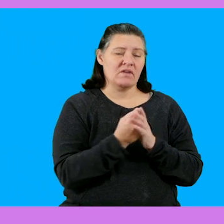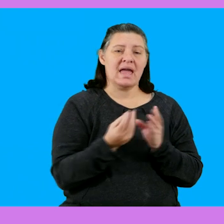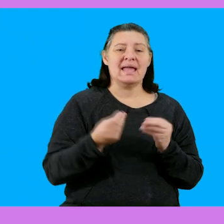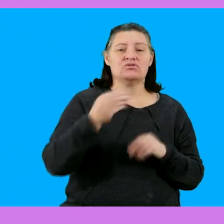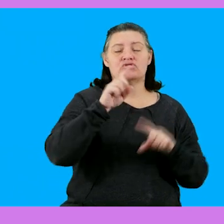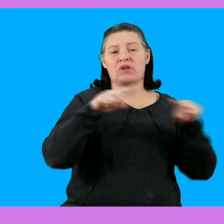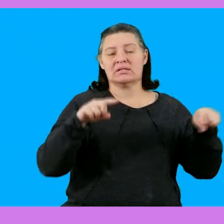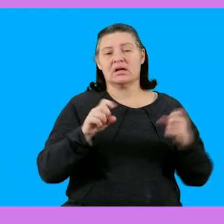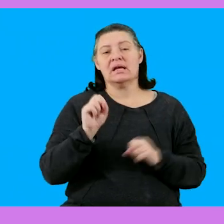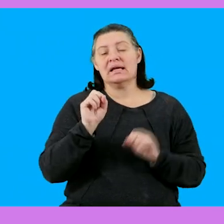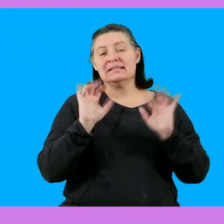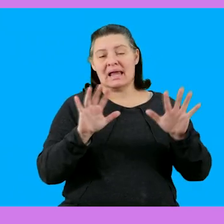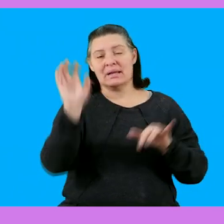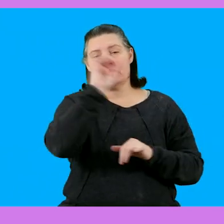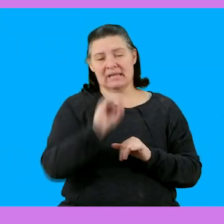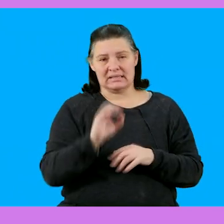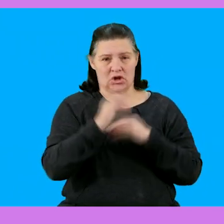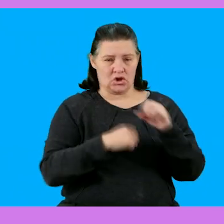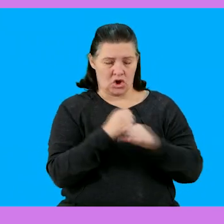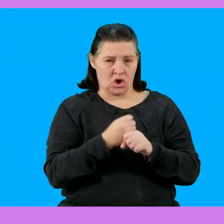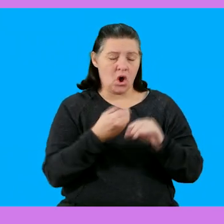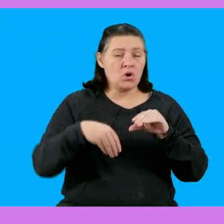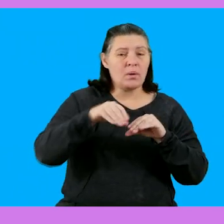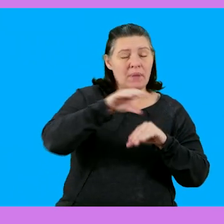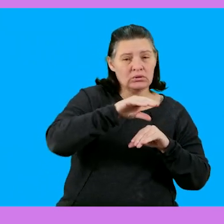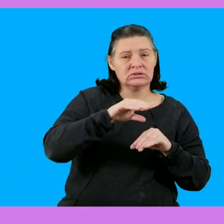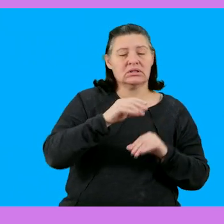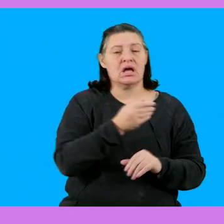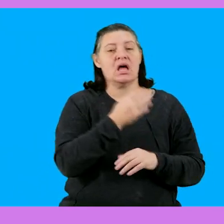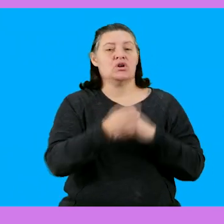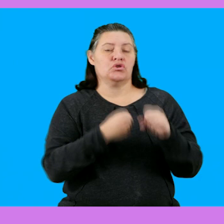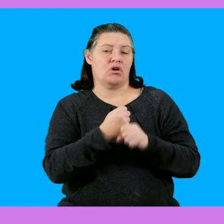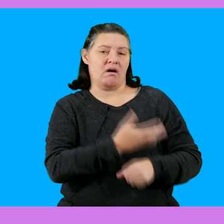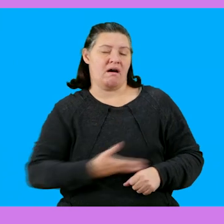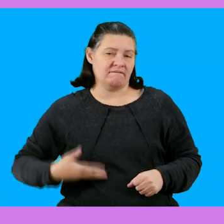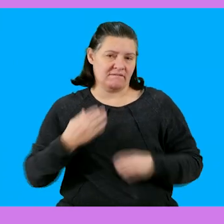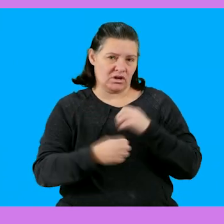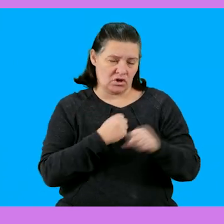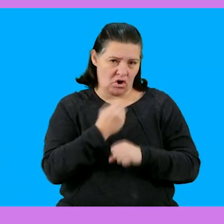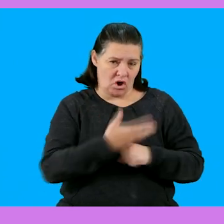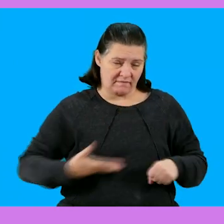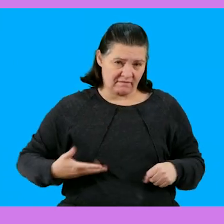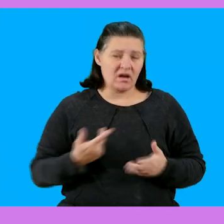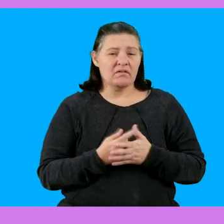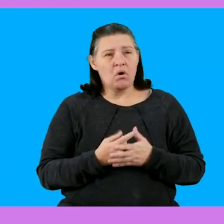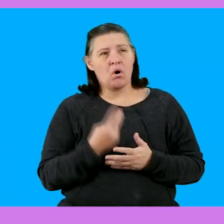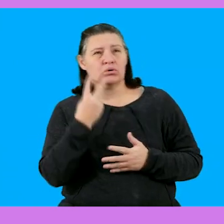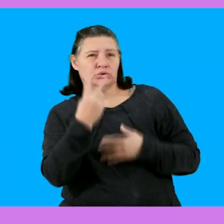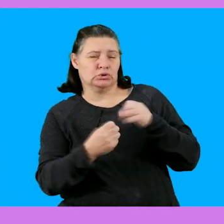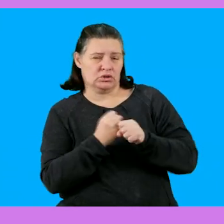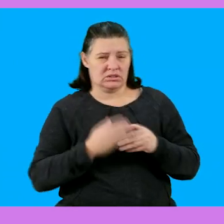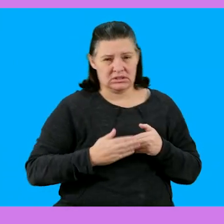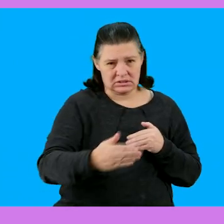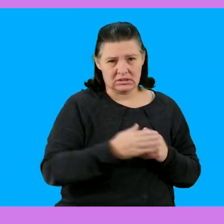an interest rate of 10% per annum, compounded half yearly for a period of 2 years,